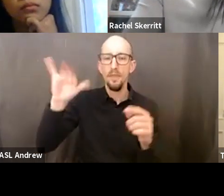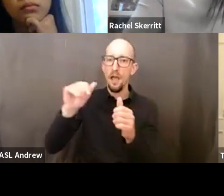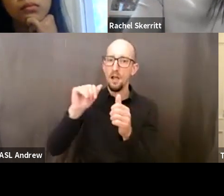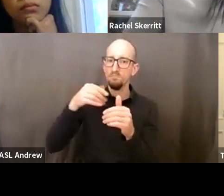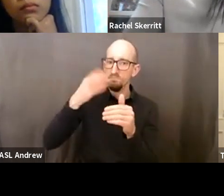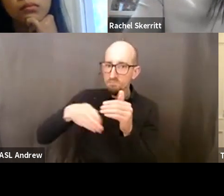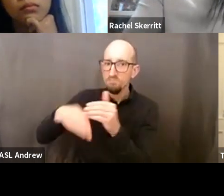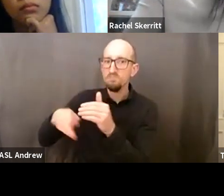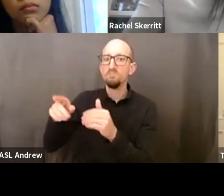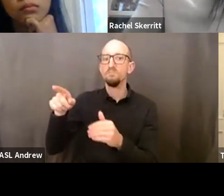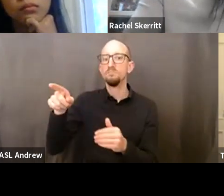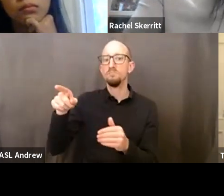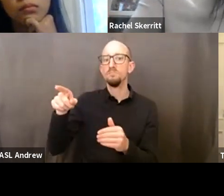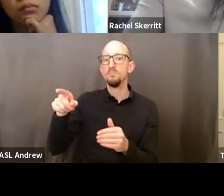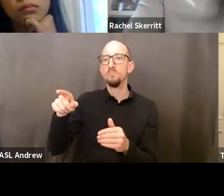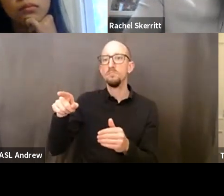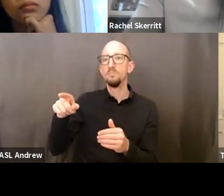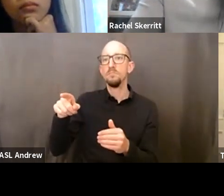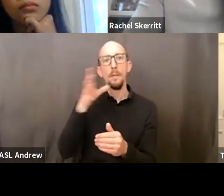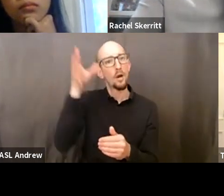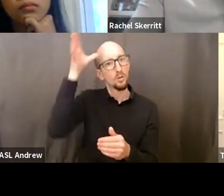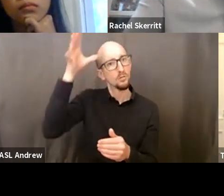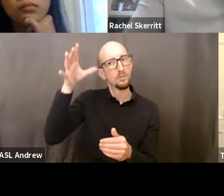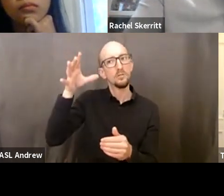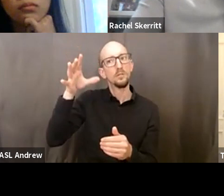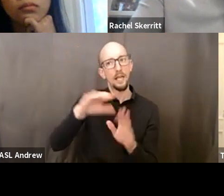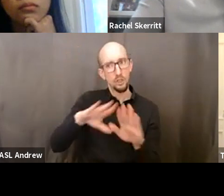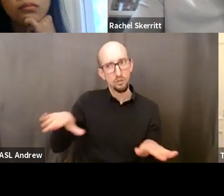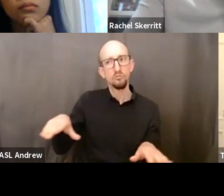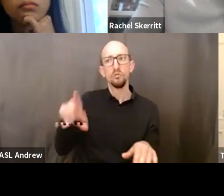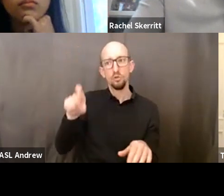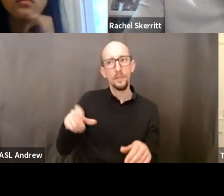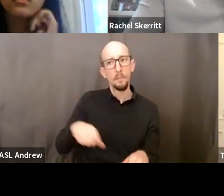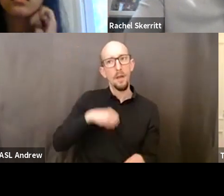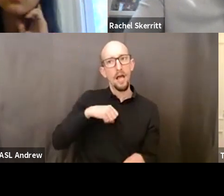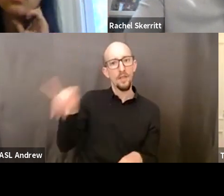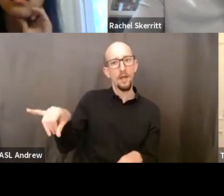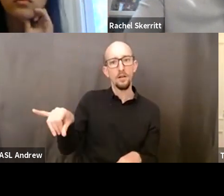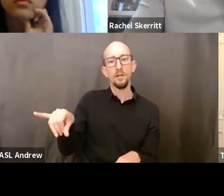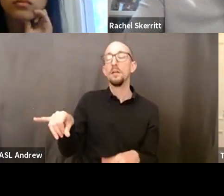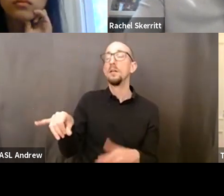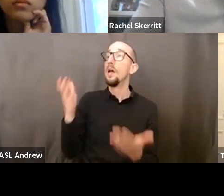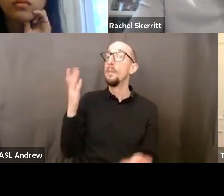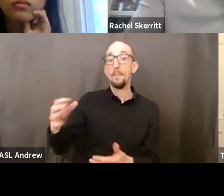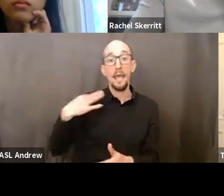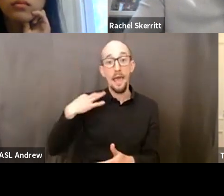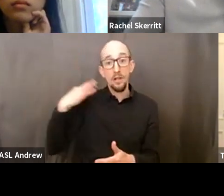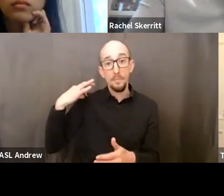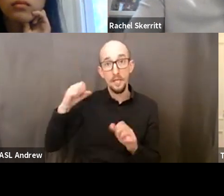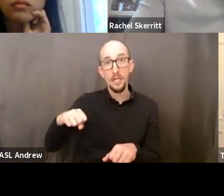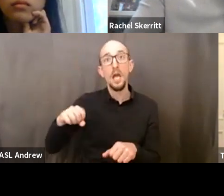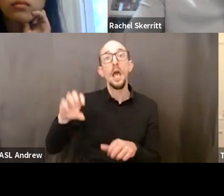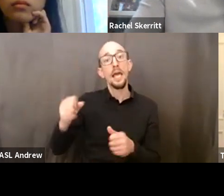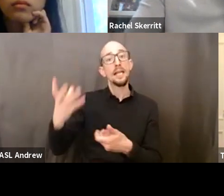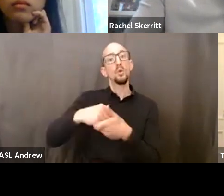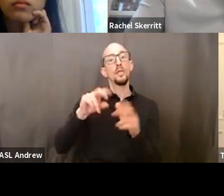parent as a student. And what we come up with eligibility could include assessment. Assessment does not have to be